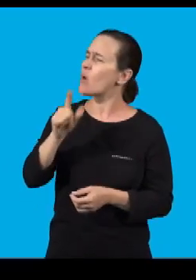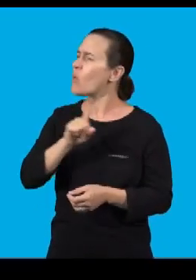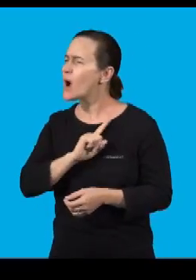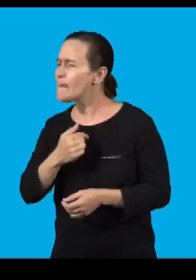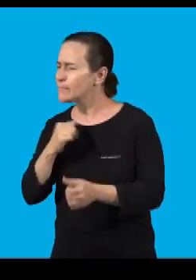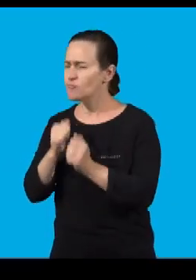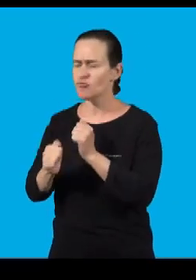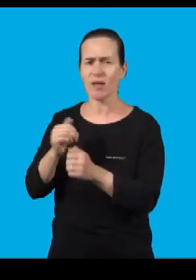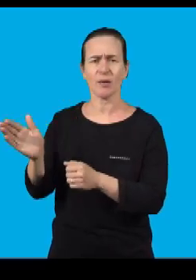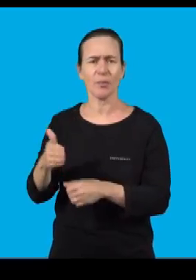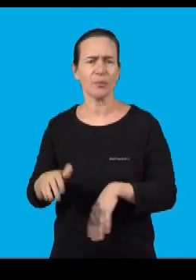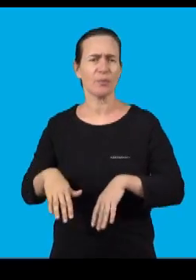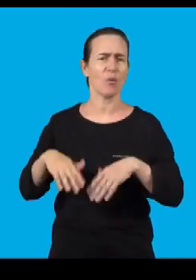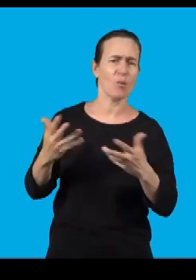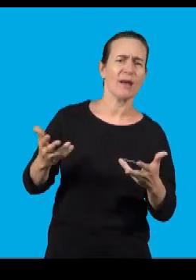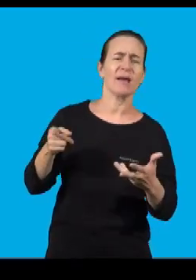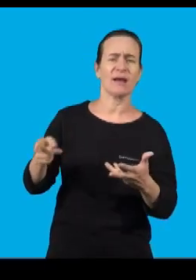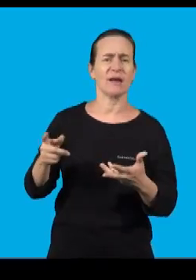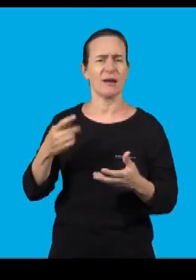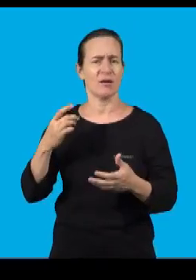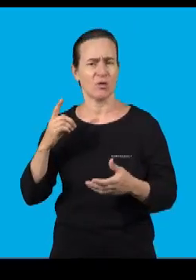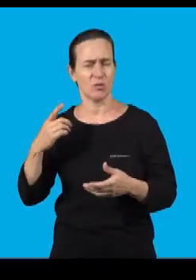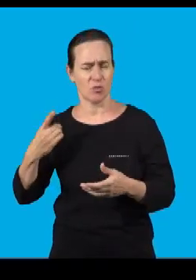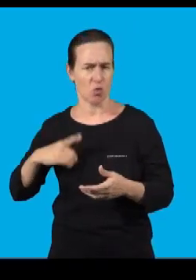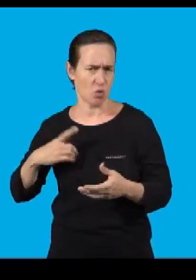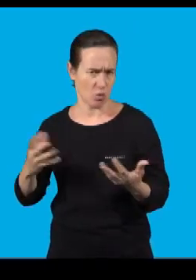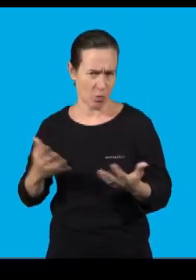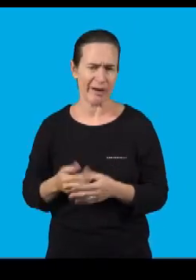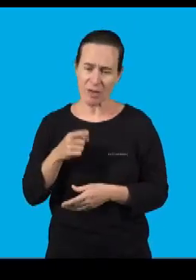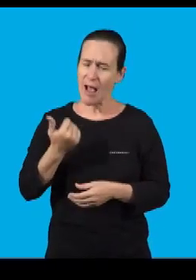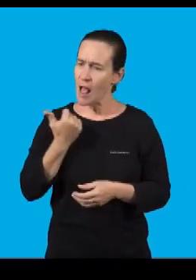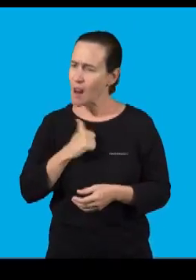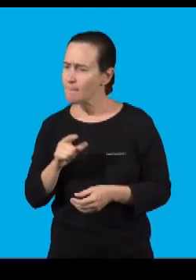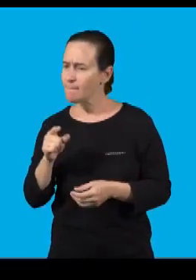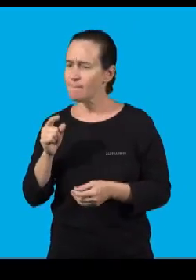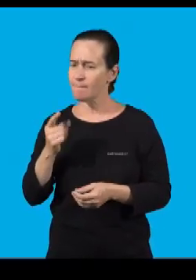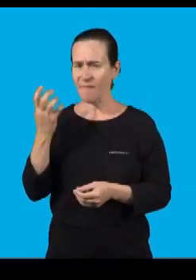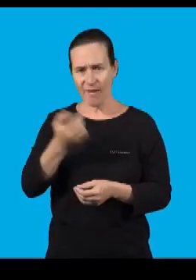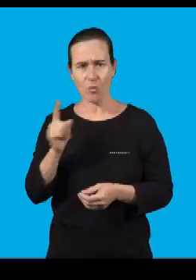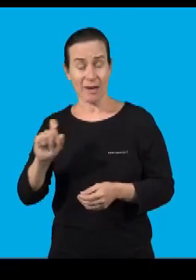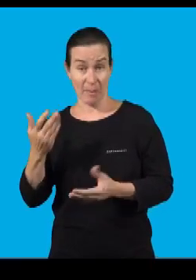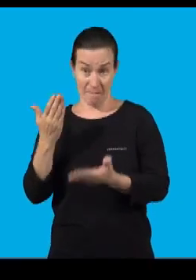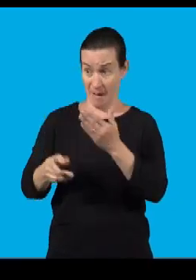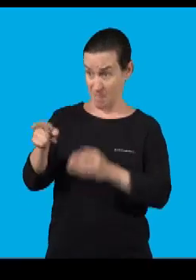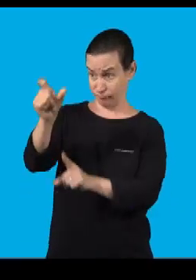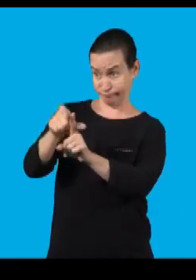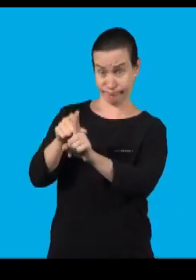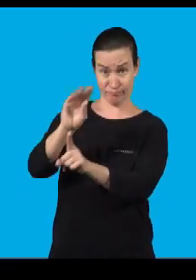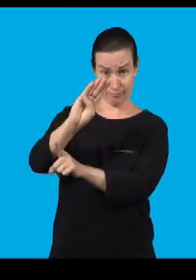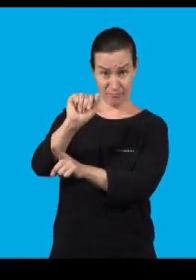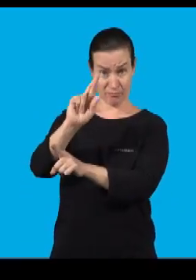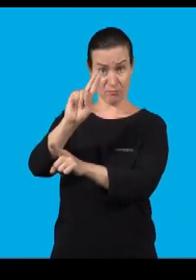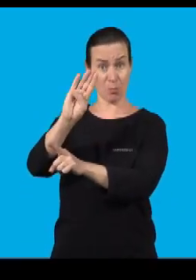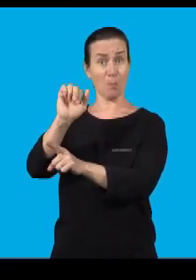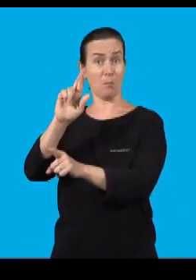my brother missing, and where is he and why? And he wants to find answers, all right? Hopefully Barbara Smith will be able